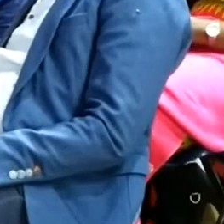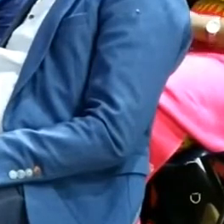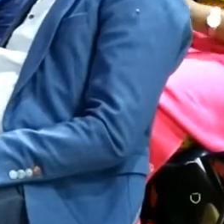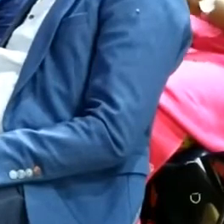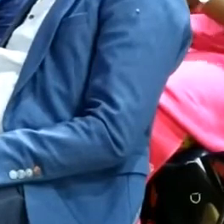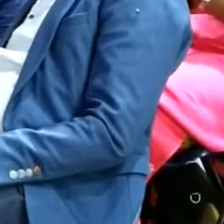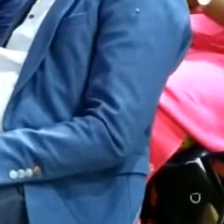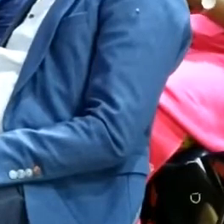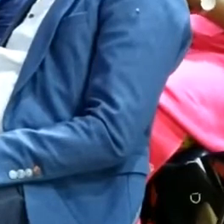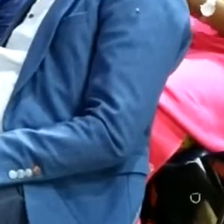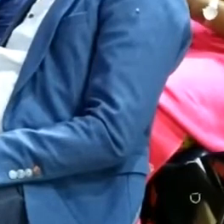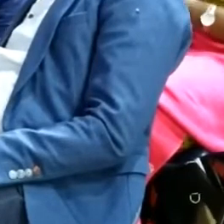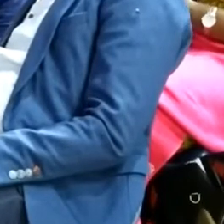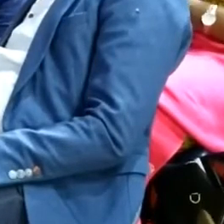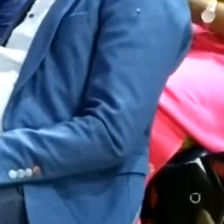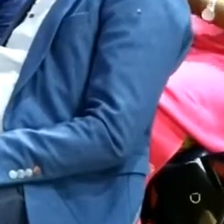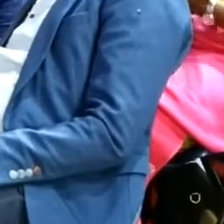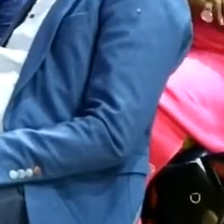for someone.